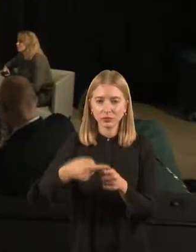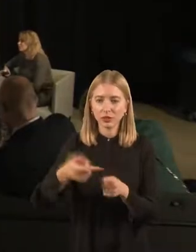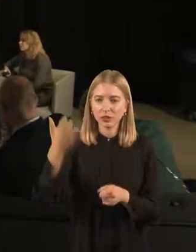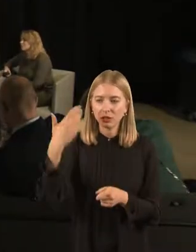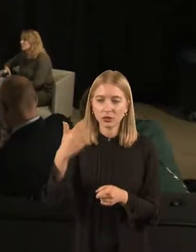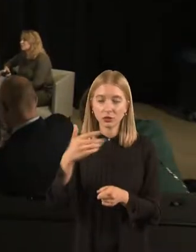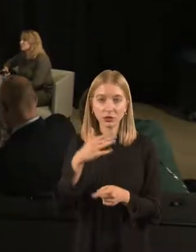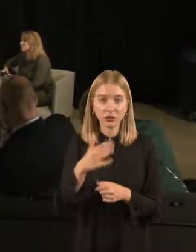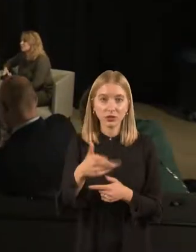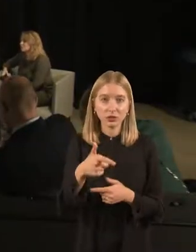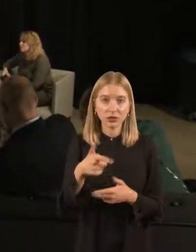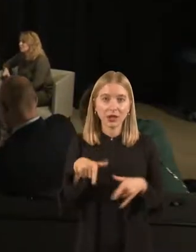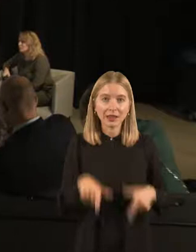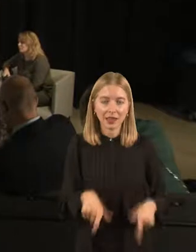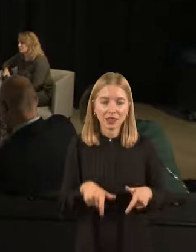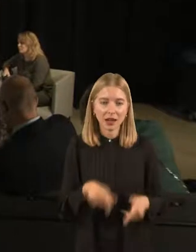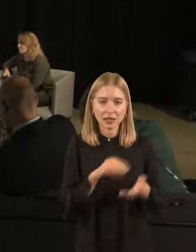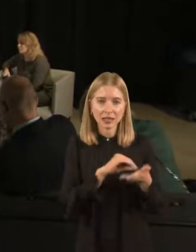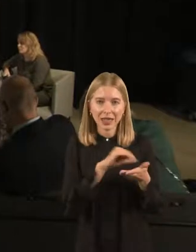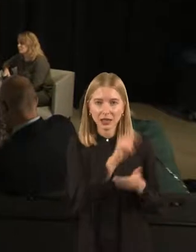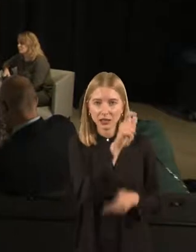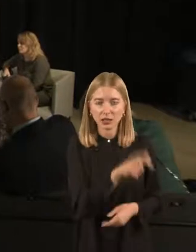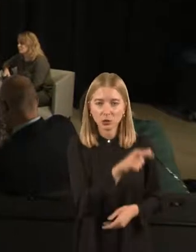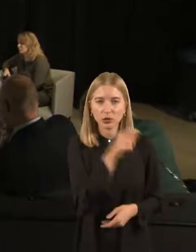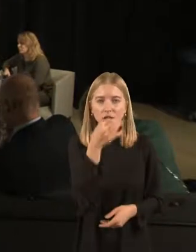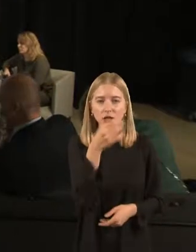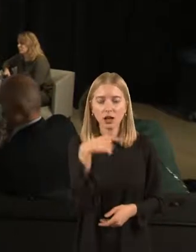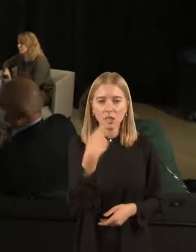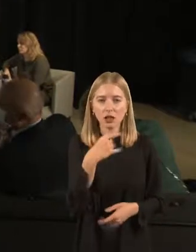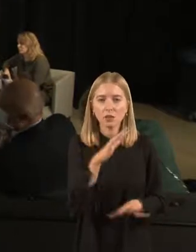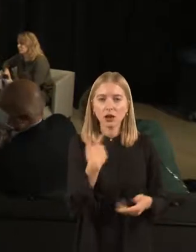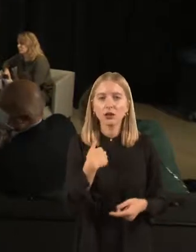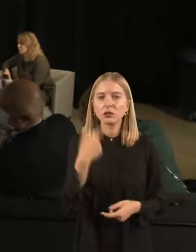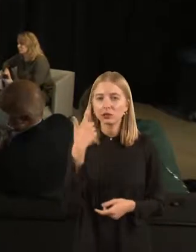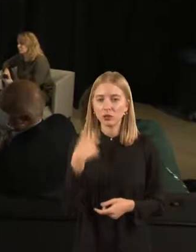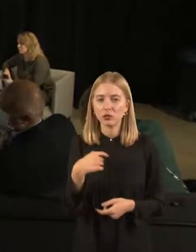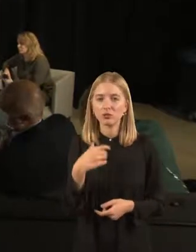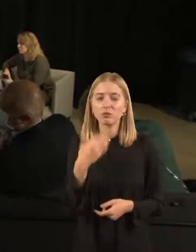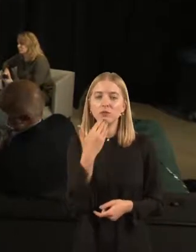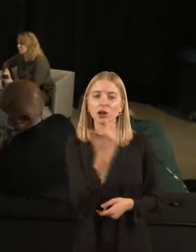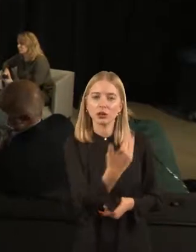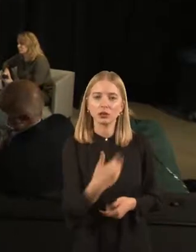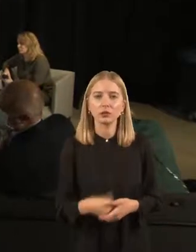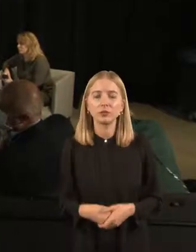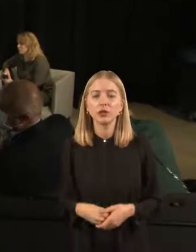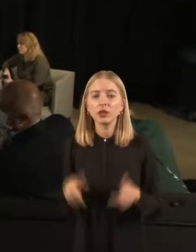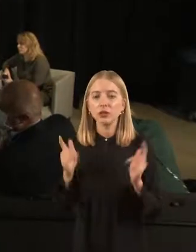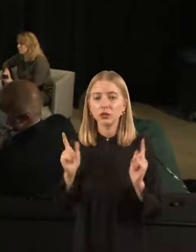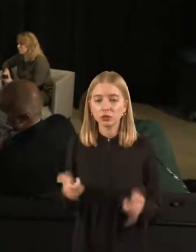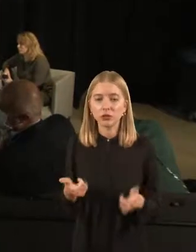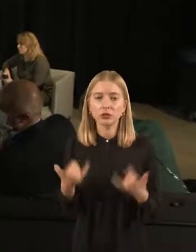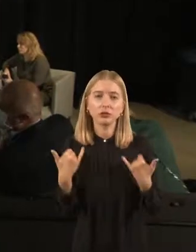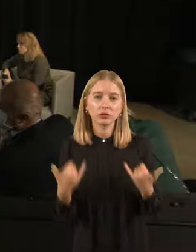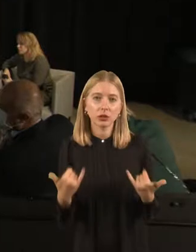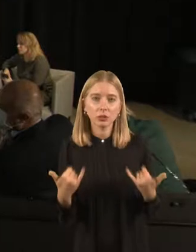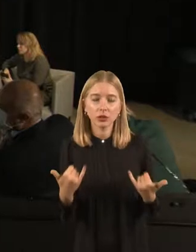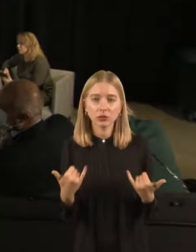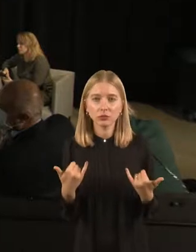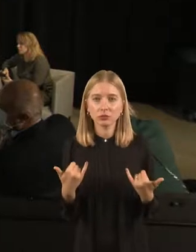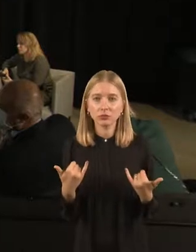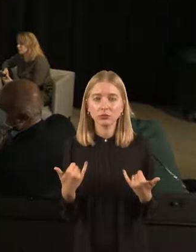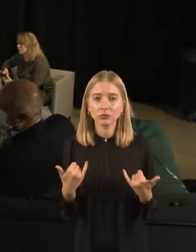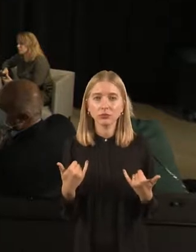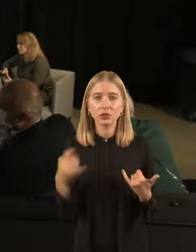question. Yes, I want to react what has just been said. So we heard